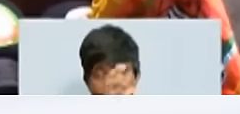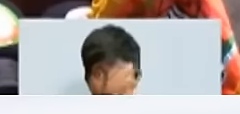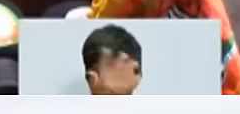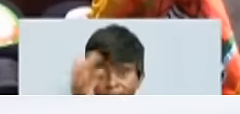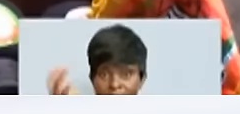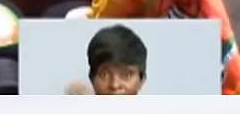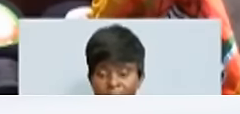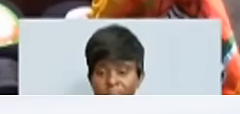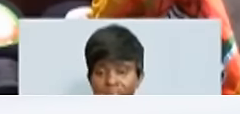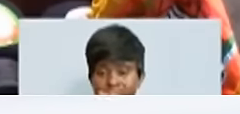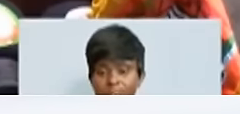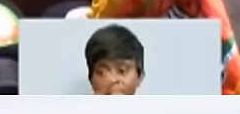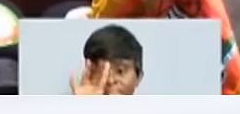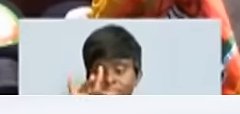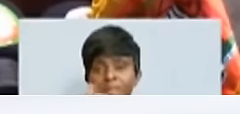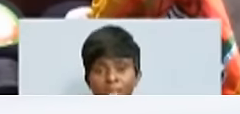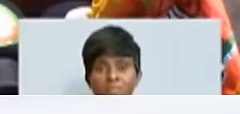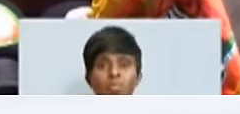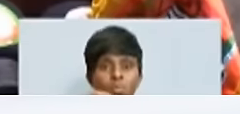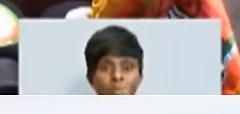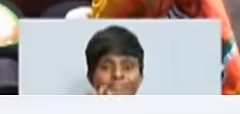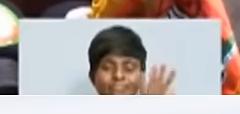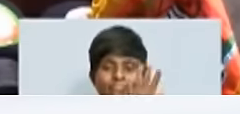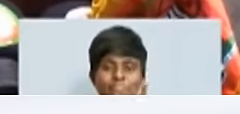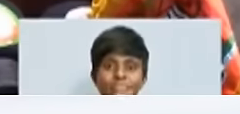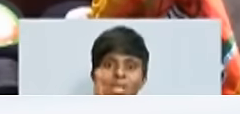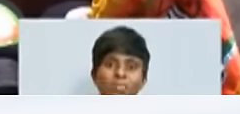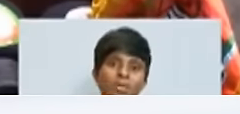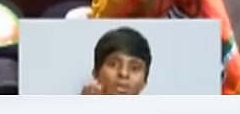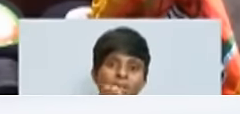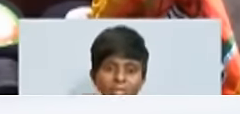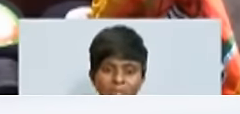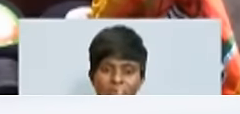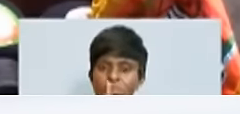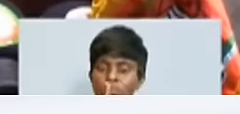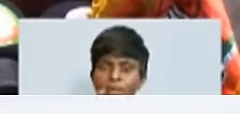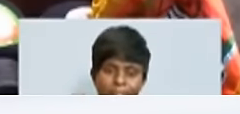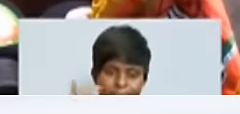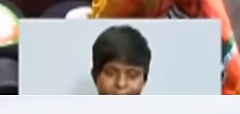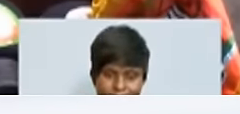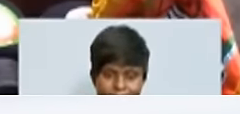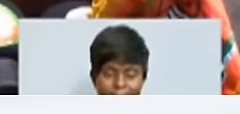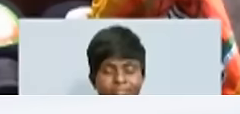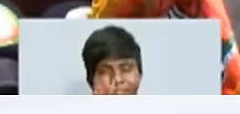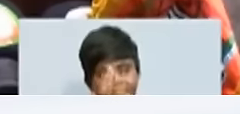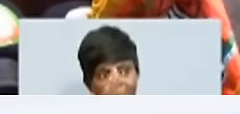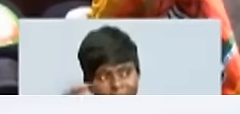2028 have gained momentum. Thus far,